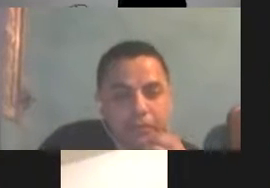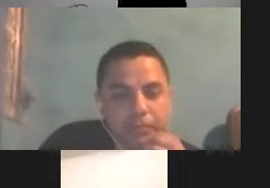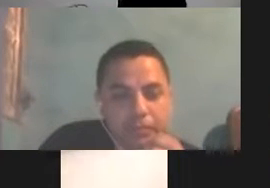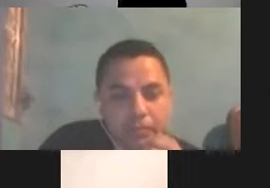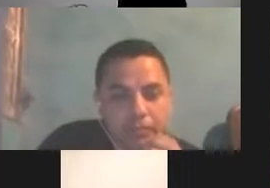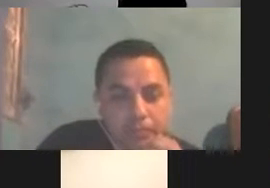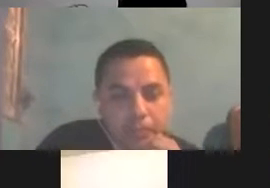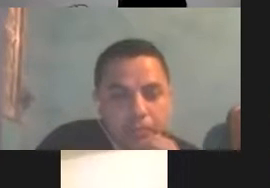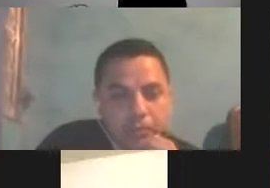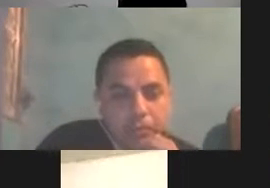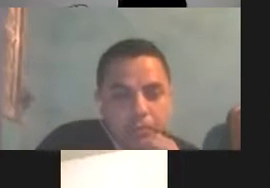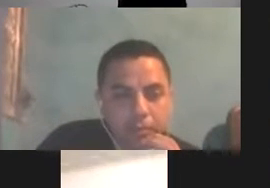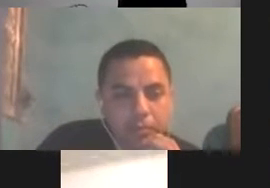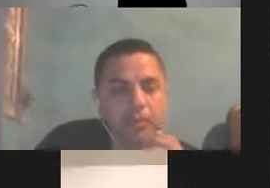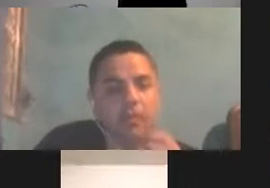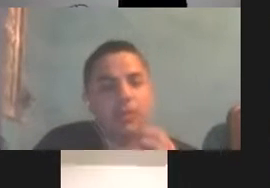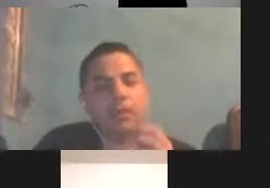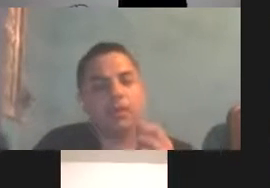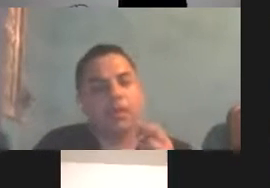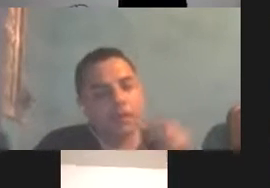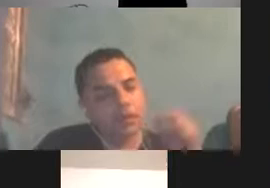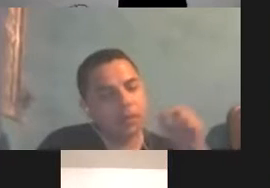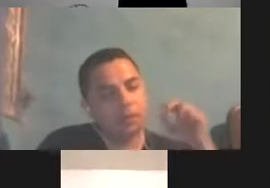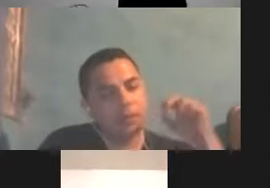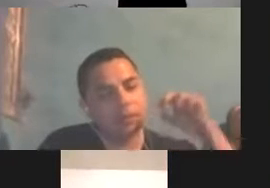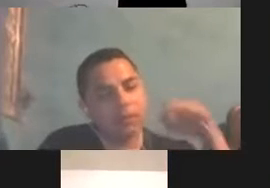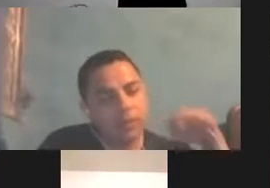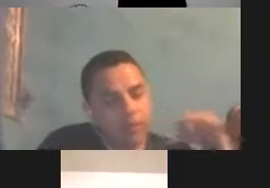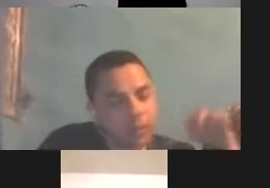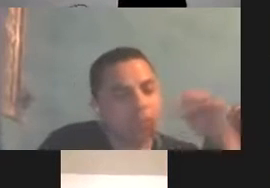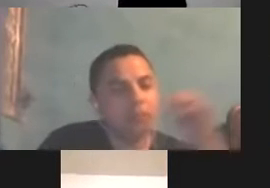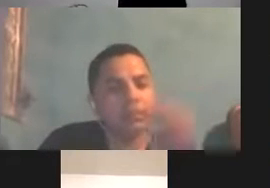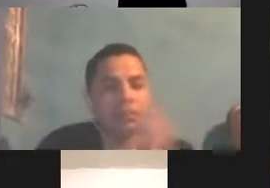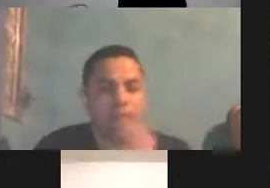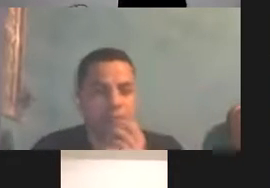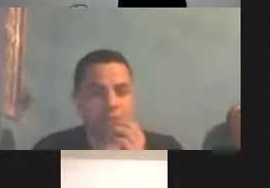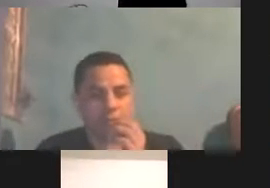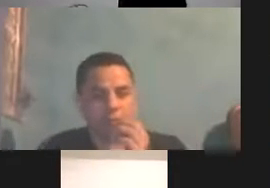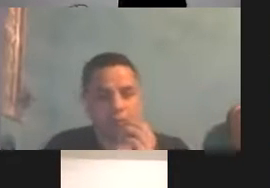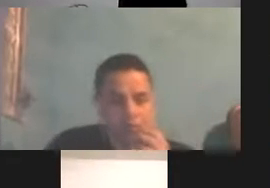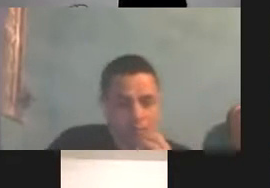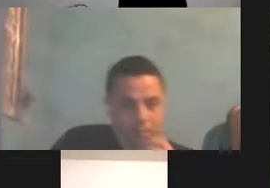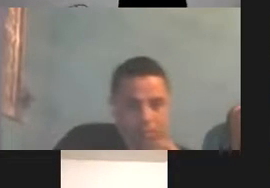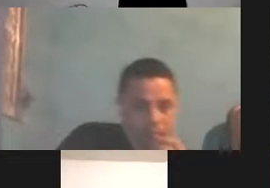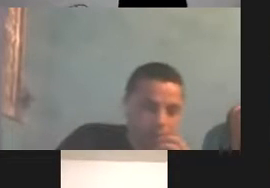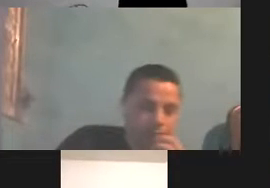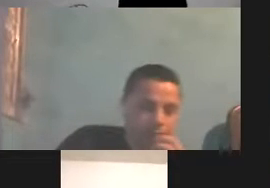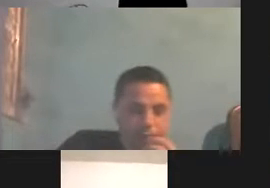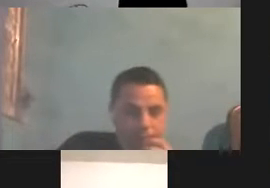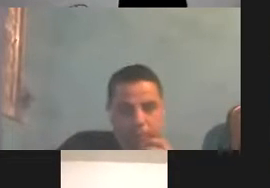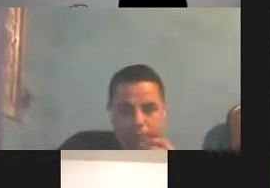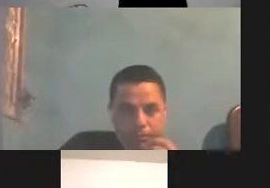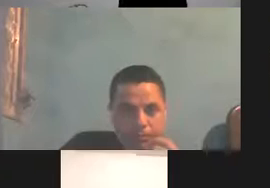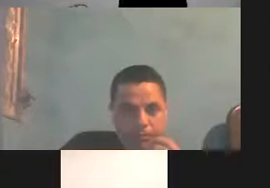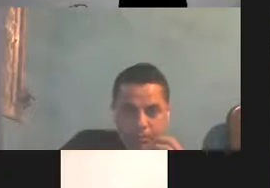Hello, Andrea, Walter, how are you? Fine, and you, Fausto? Hello, I'm